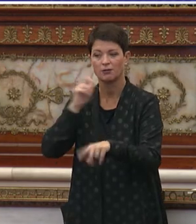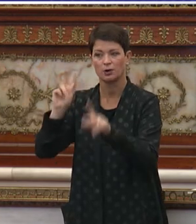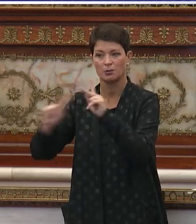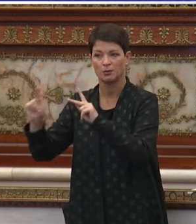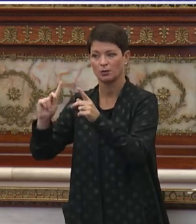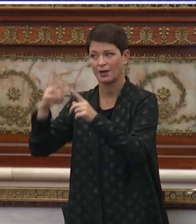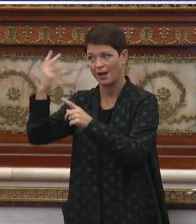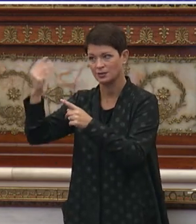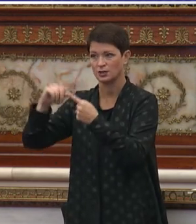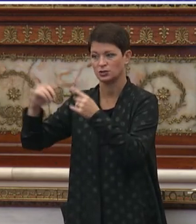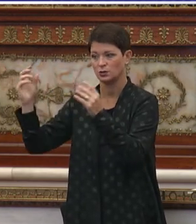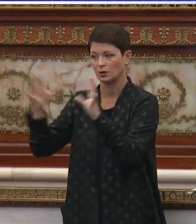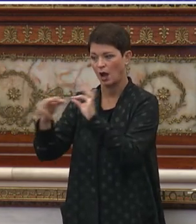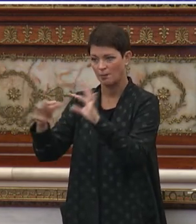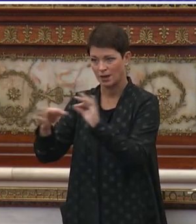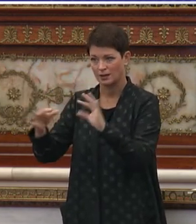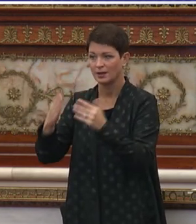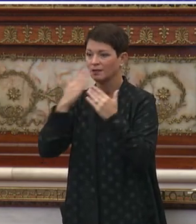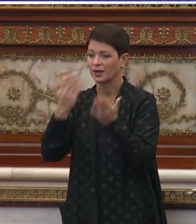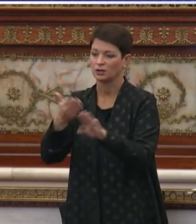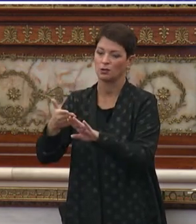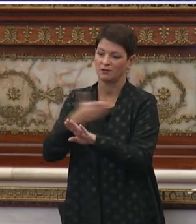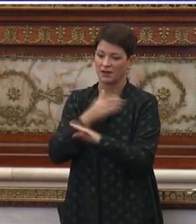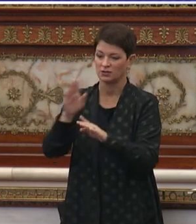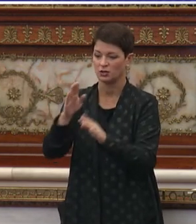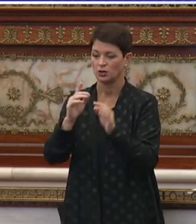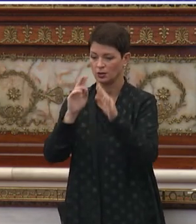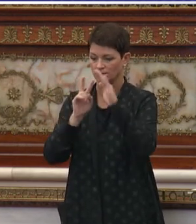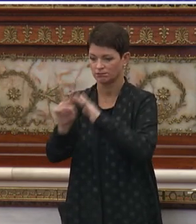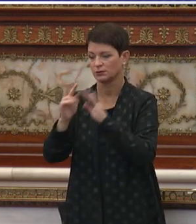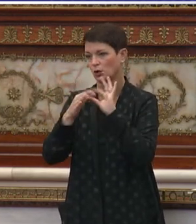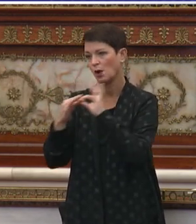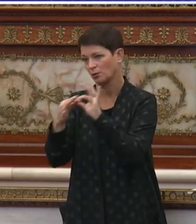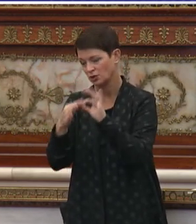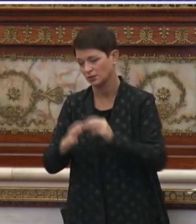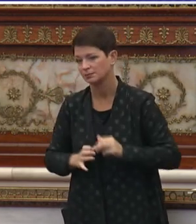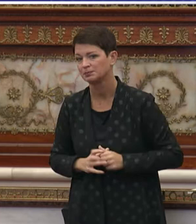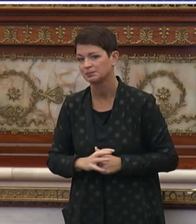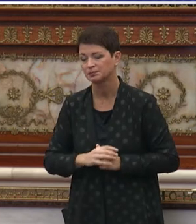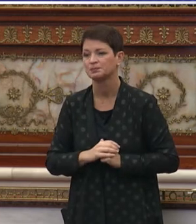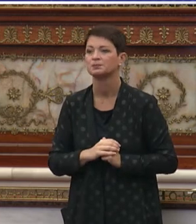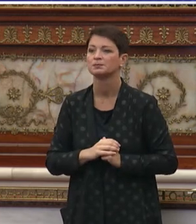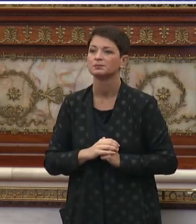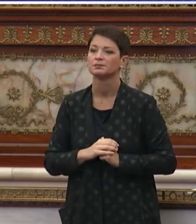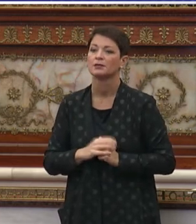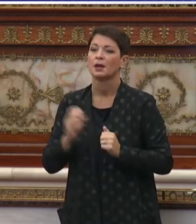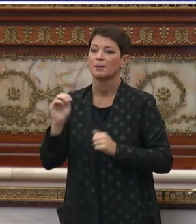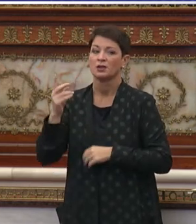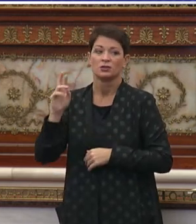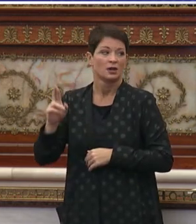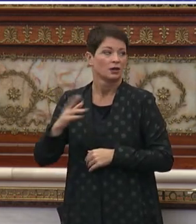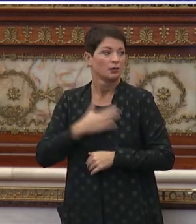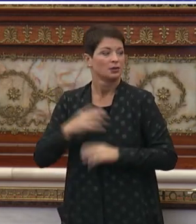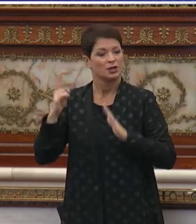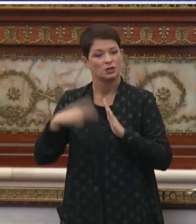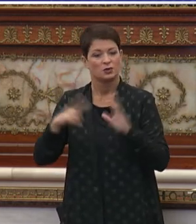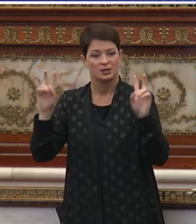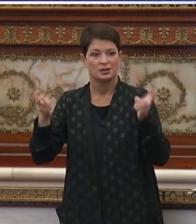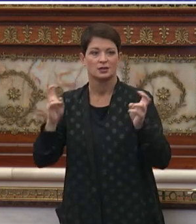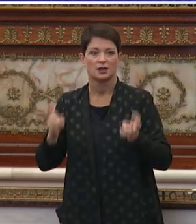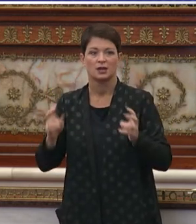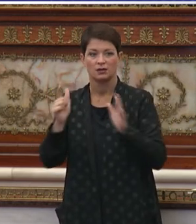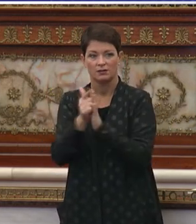comment. I want to thank you in advance for your anticipated cooperation. Mr. Decker, will you please read the titles